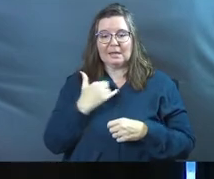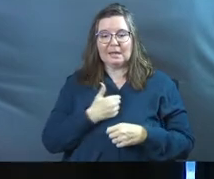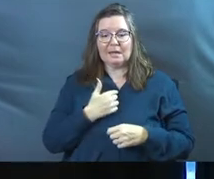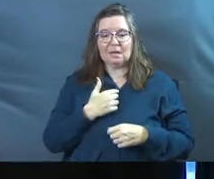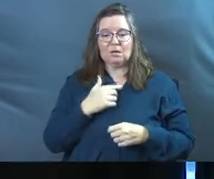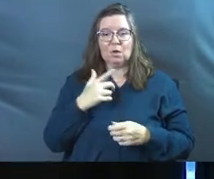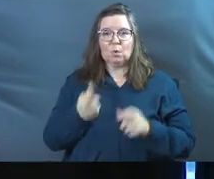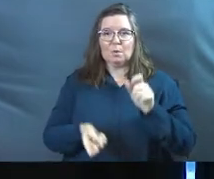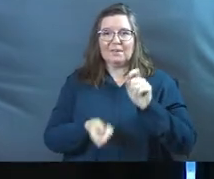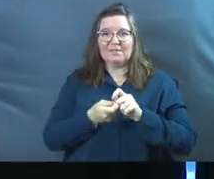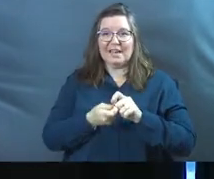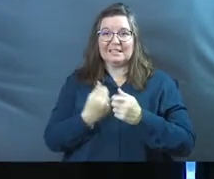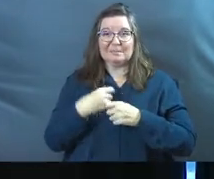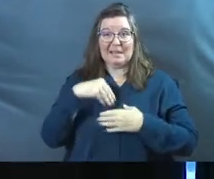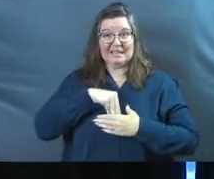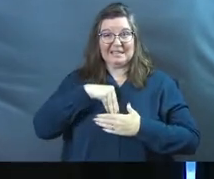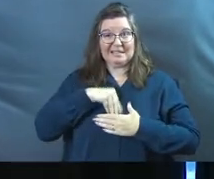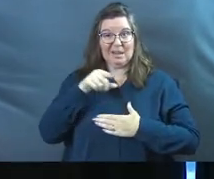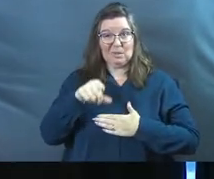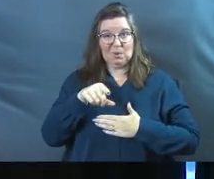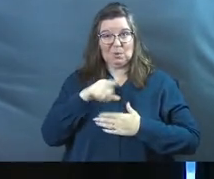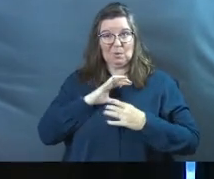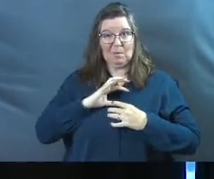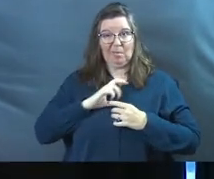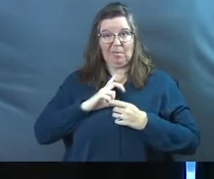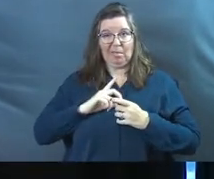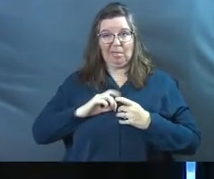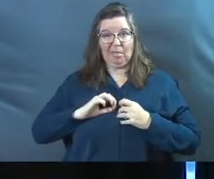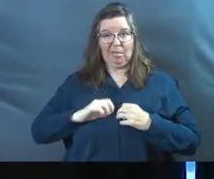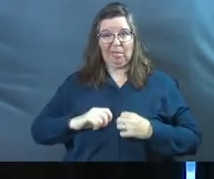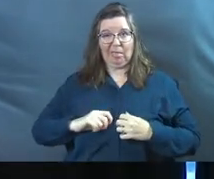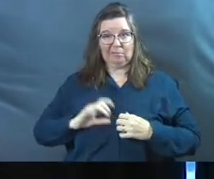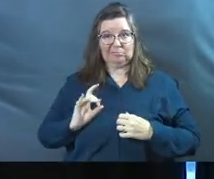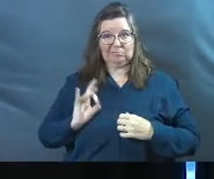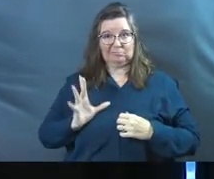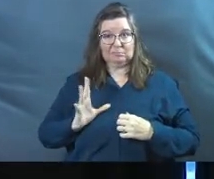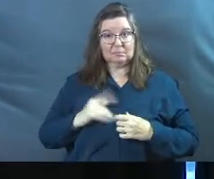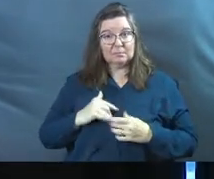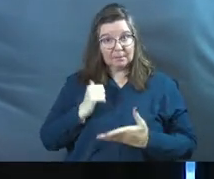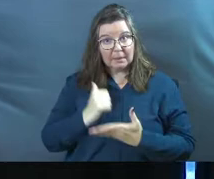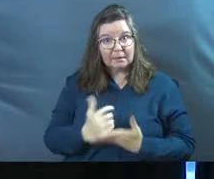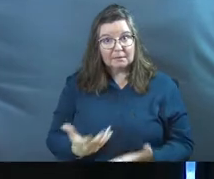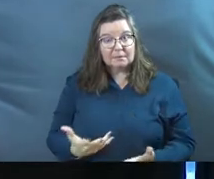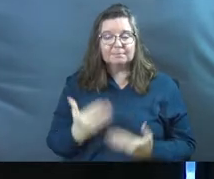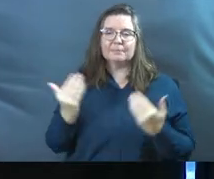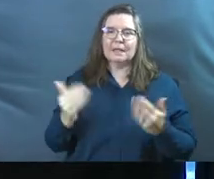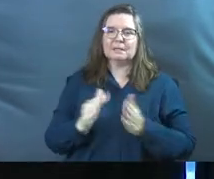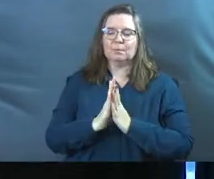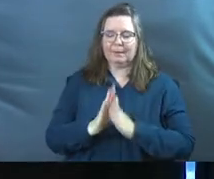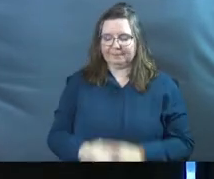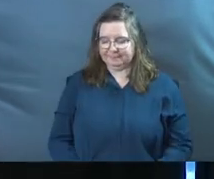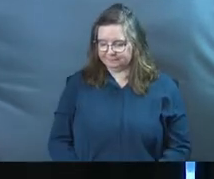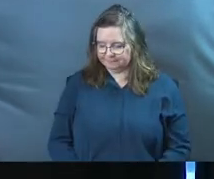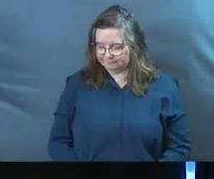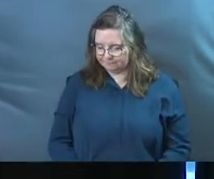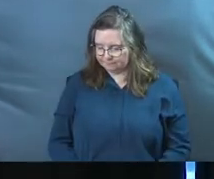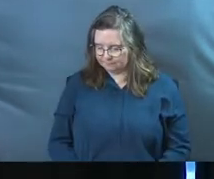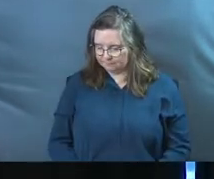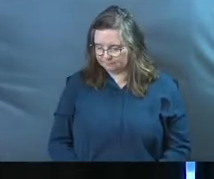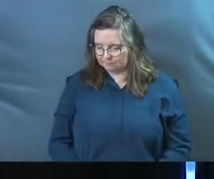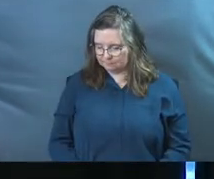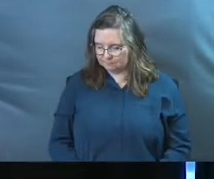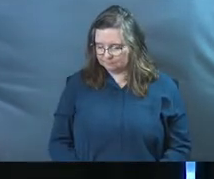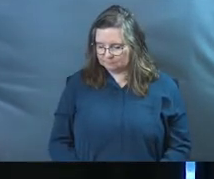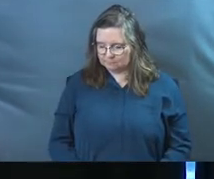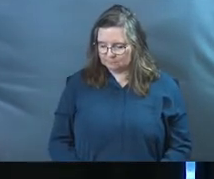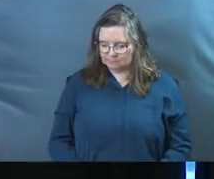us. Revenge is rotting you. Revenge is rotting you. Amen? Let's pray. Lord God,